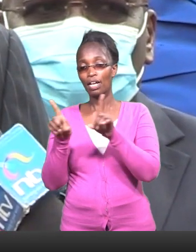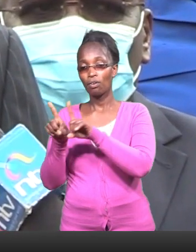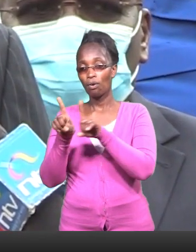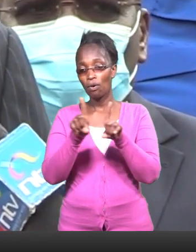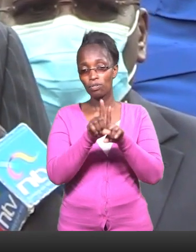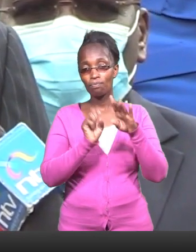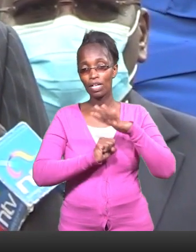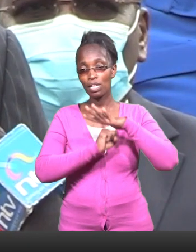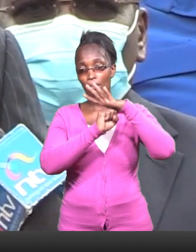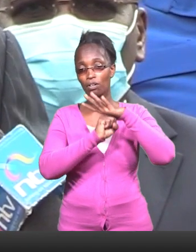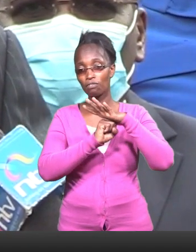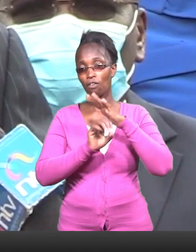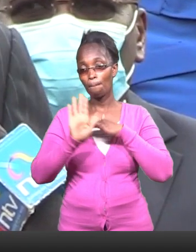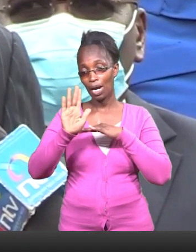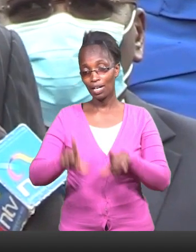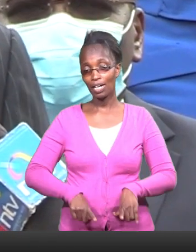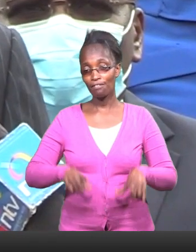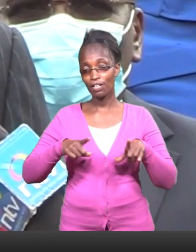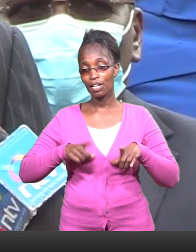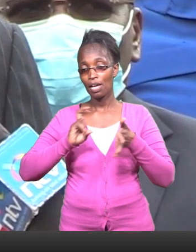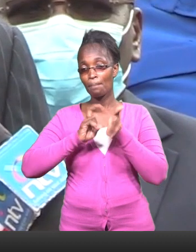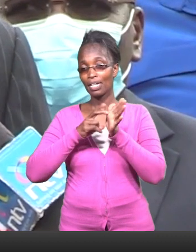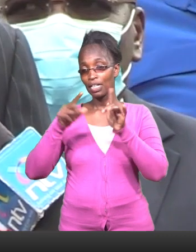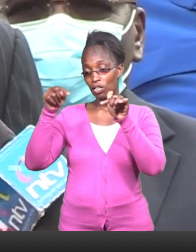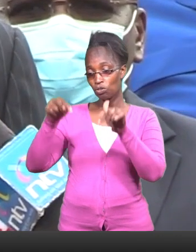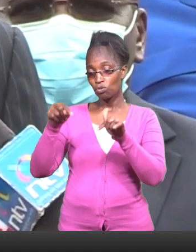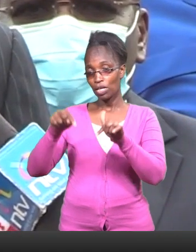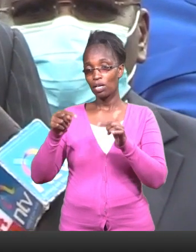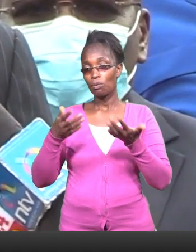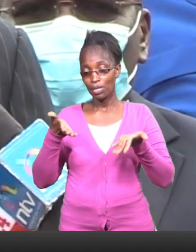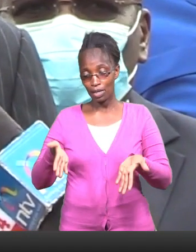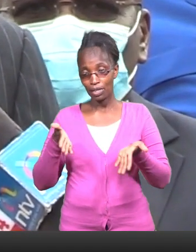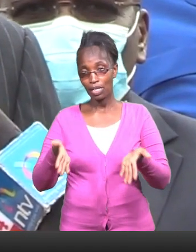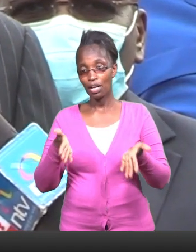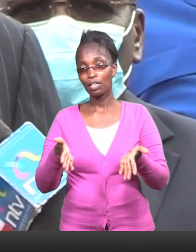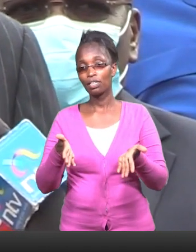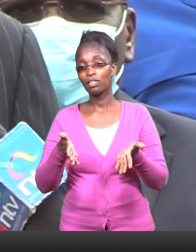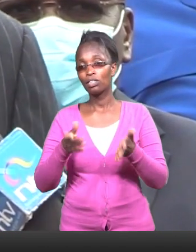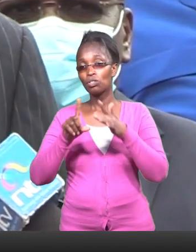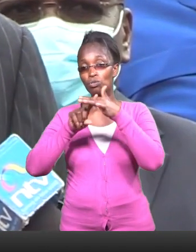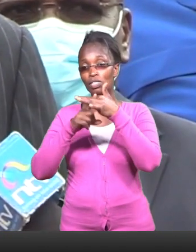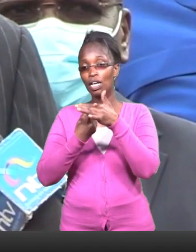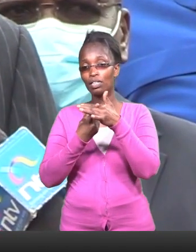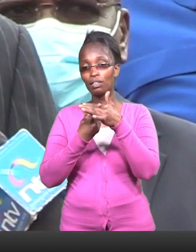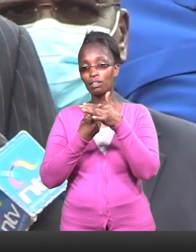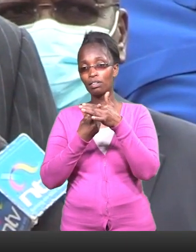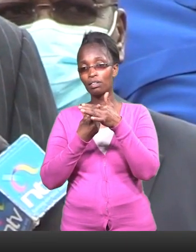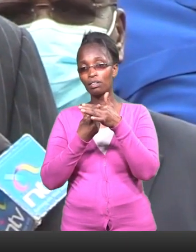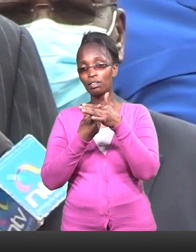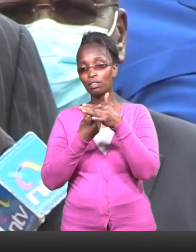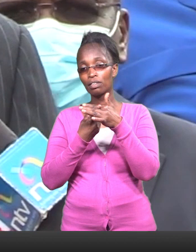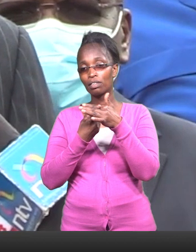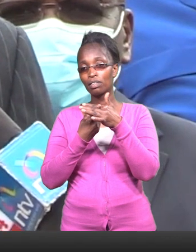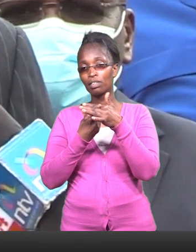animals, as well as support for their livelihoods. So today we are here to flag off